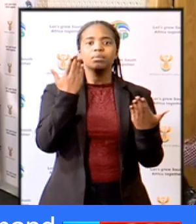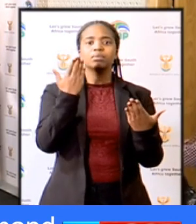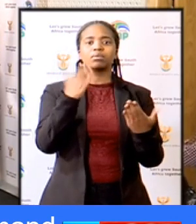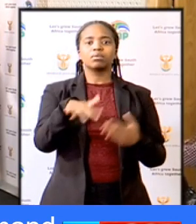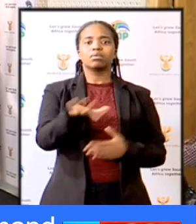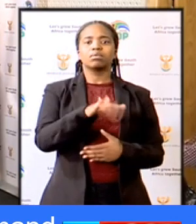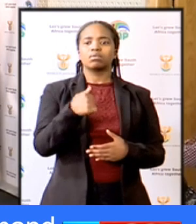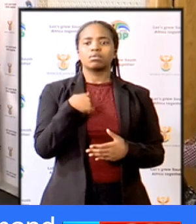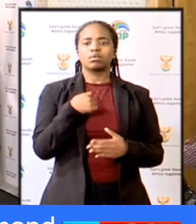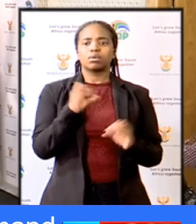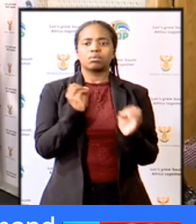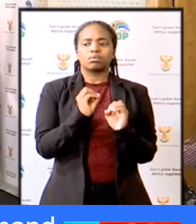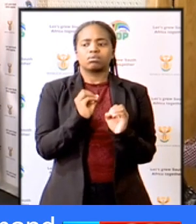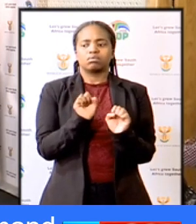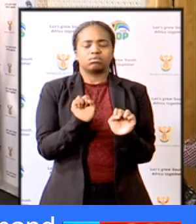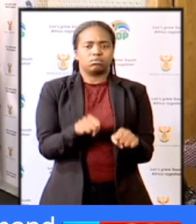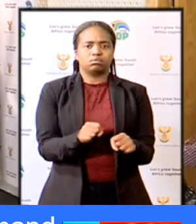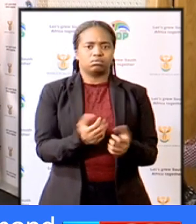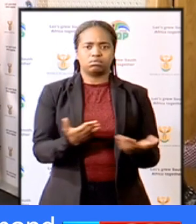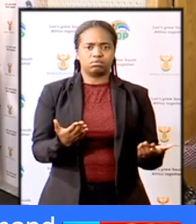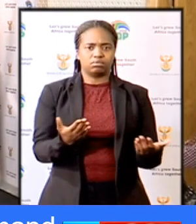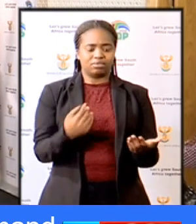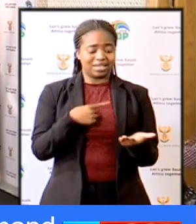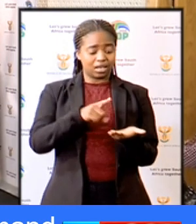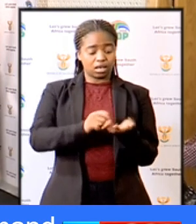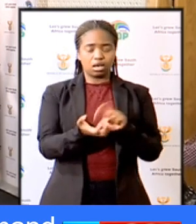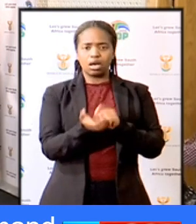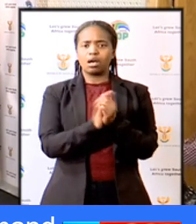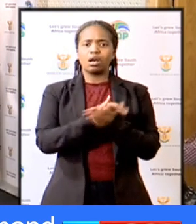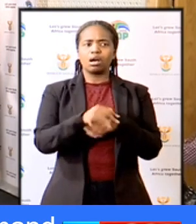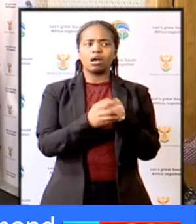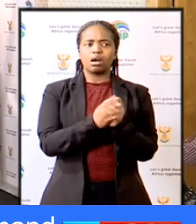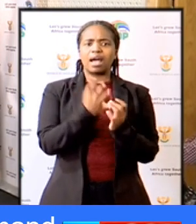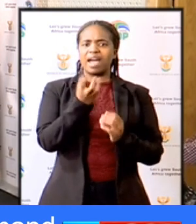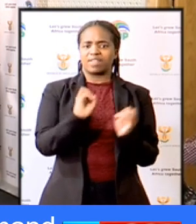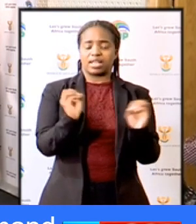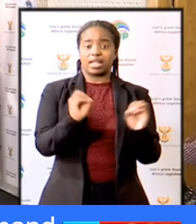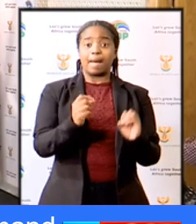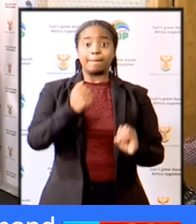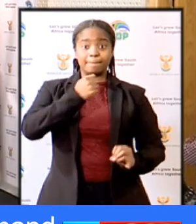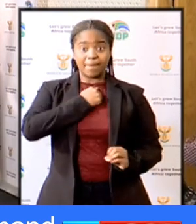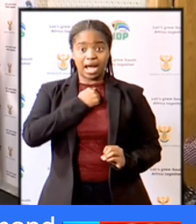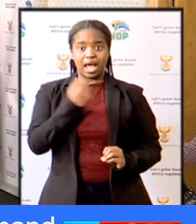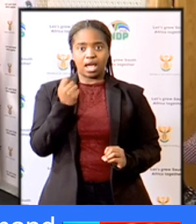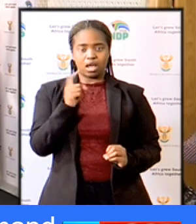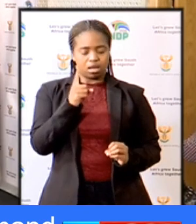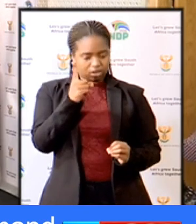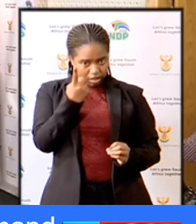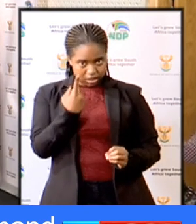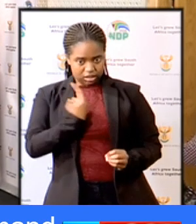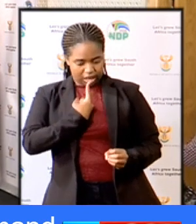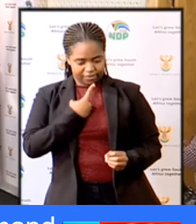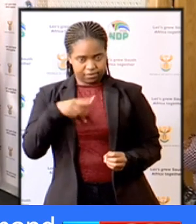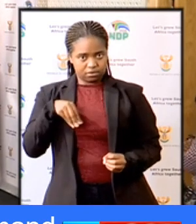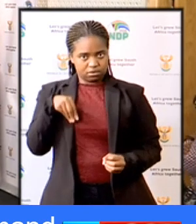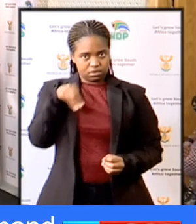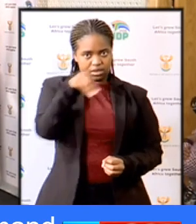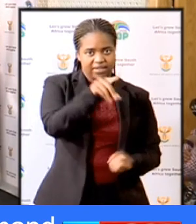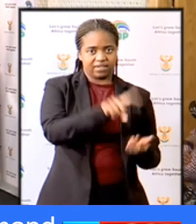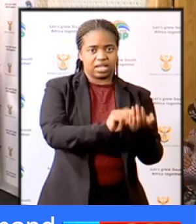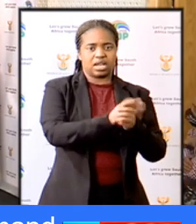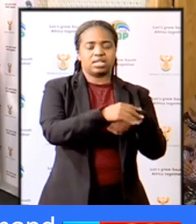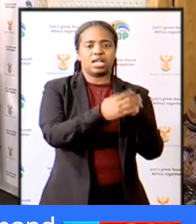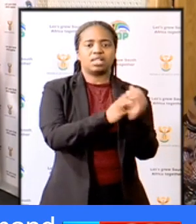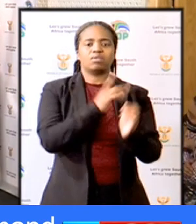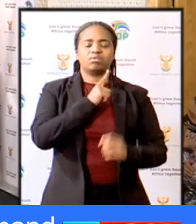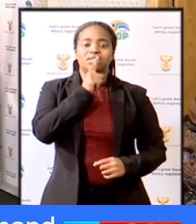the surfaces. So they do not have it, and I had to end up giving my surface sanitizer. So the issue I want